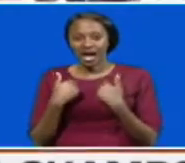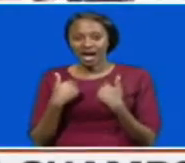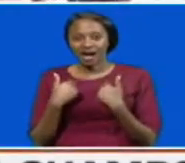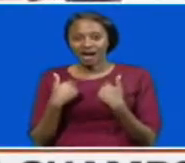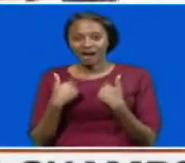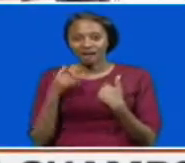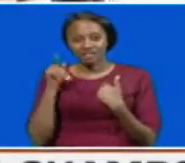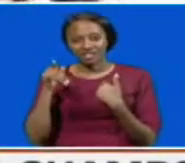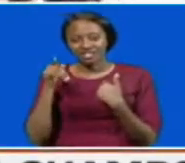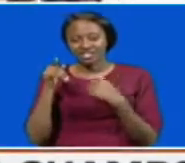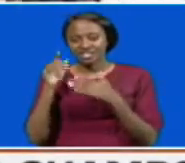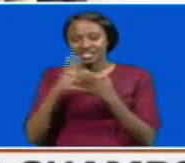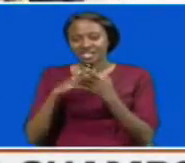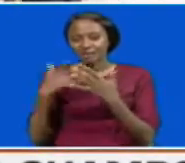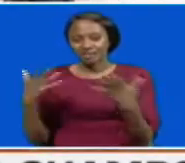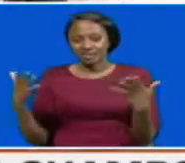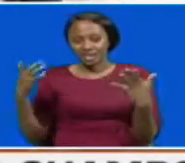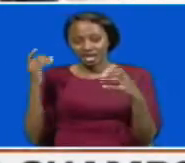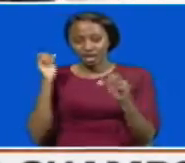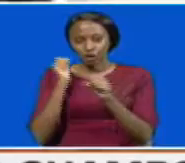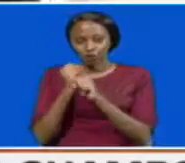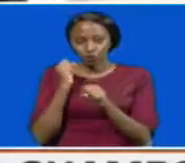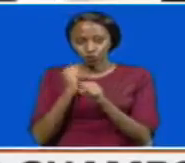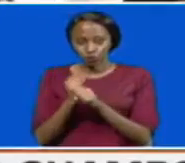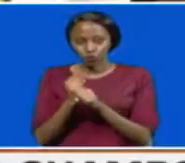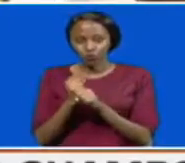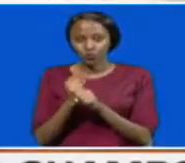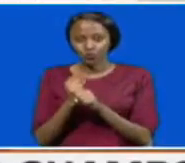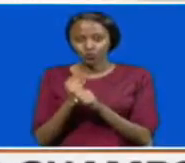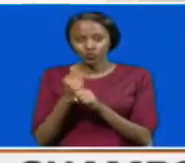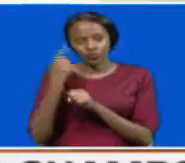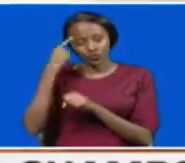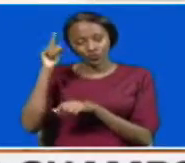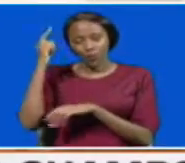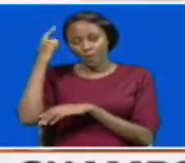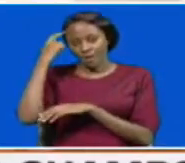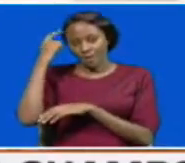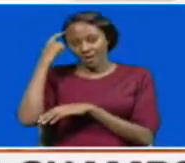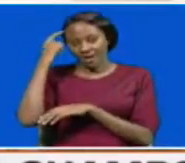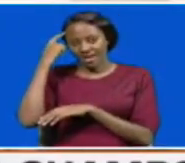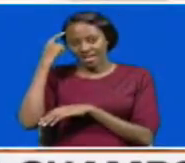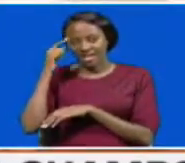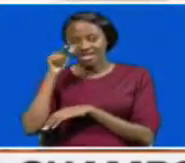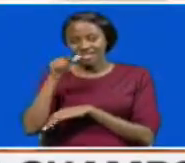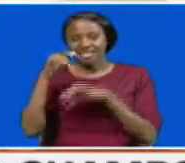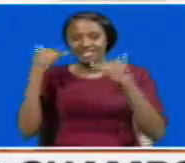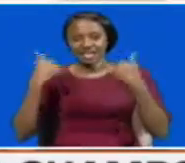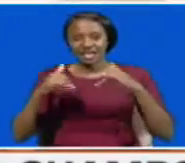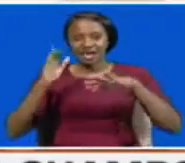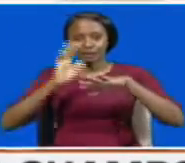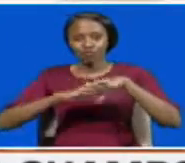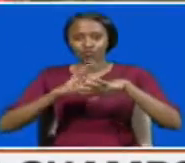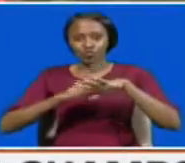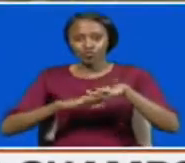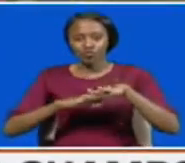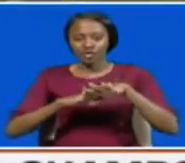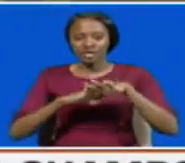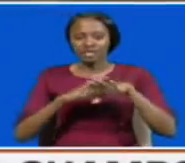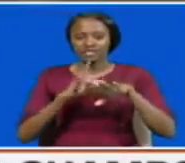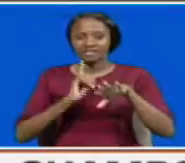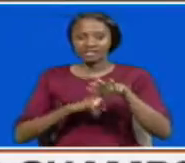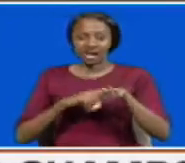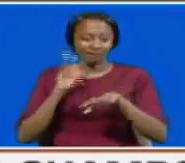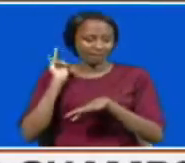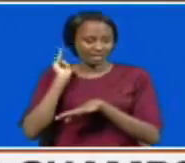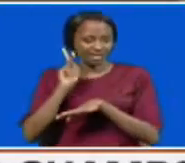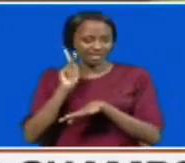something to do and it's good for mind. The game has been fine, and when I get out from Kise, we wish to get